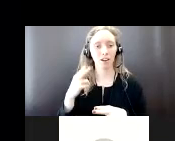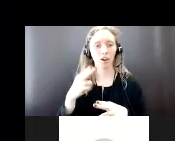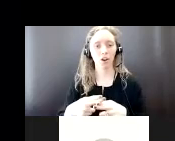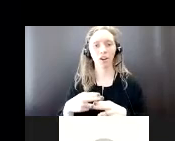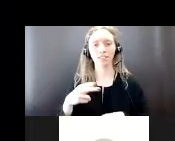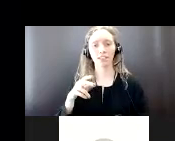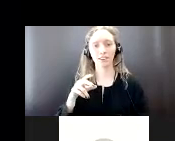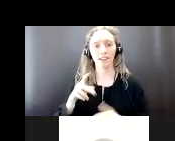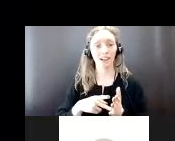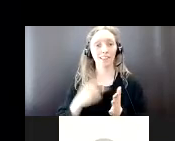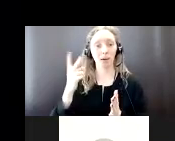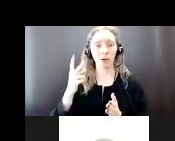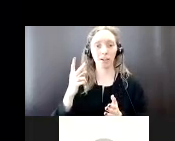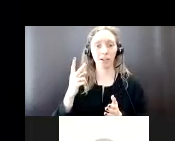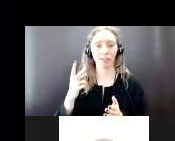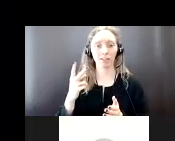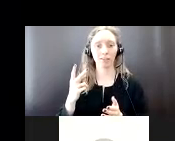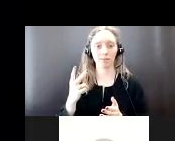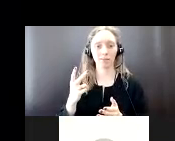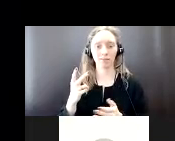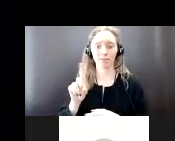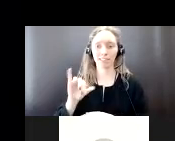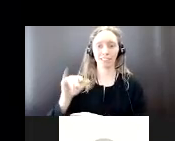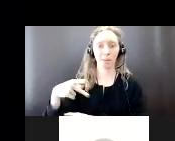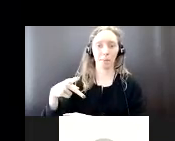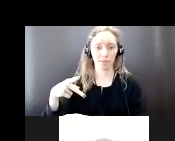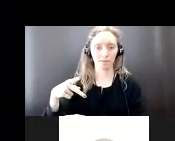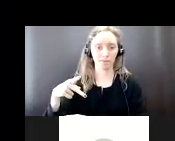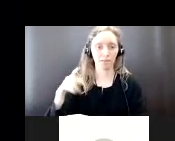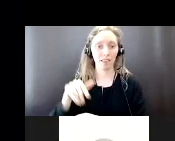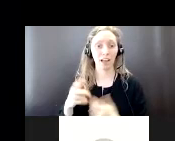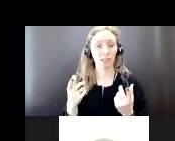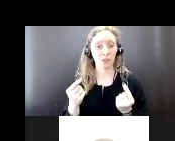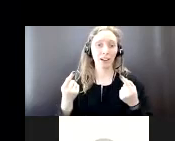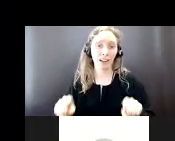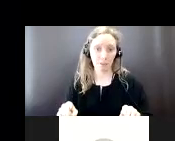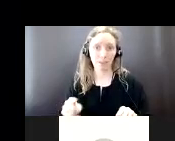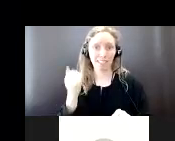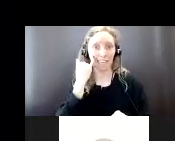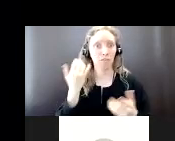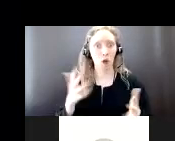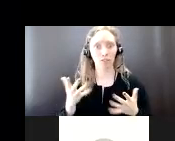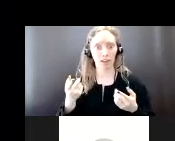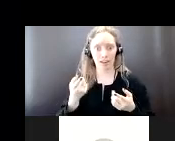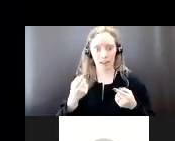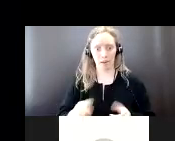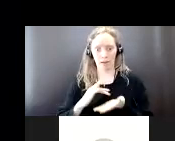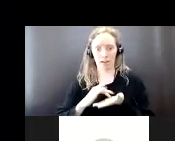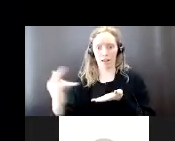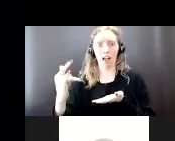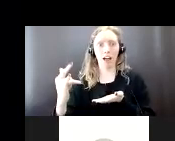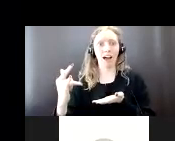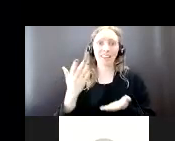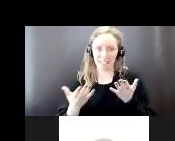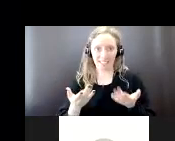You could be approached to be re-victimized, participate in what we call a repeat scam. And people have